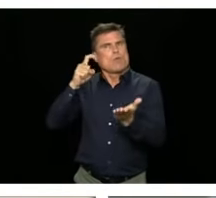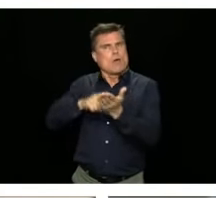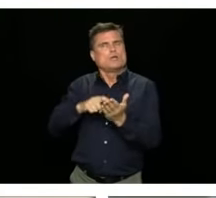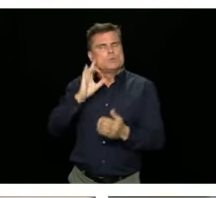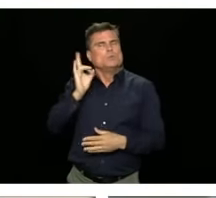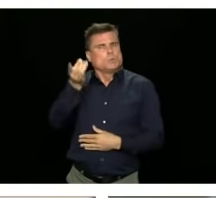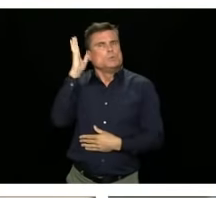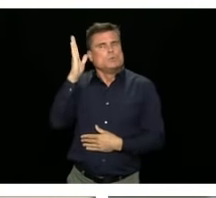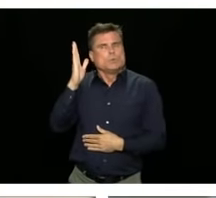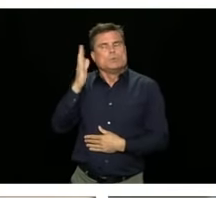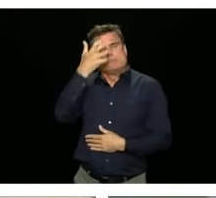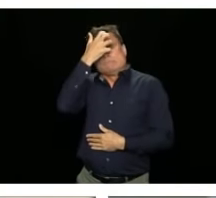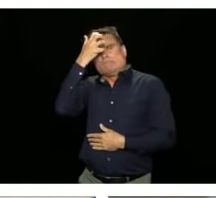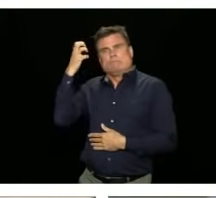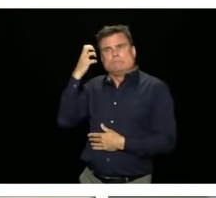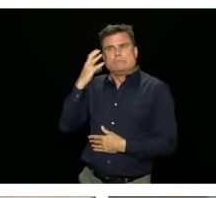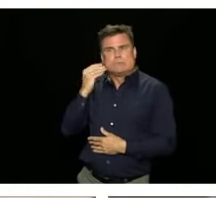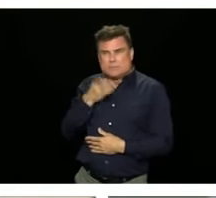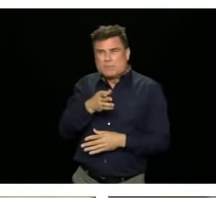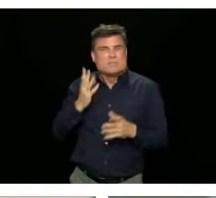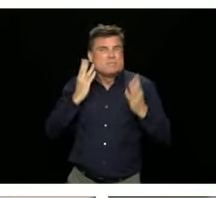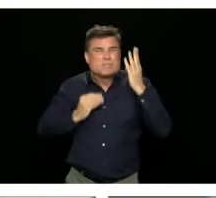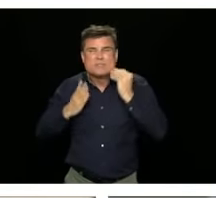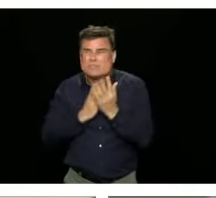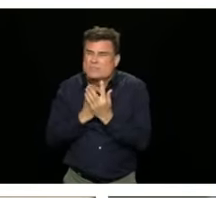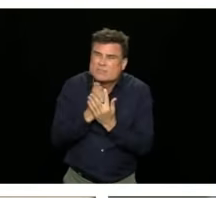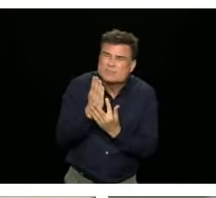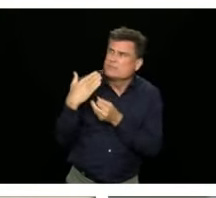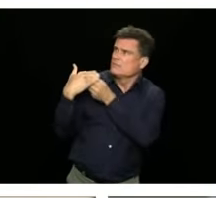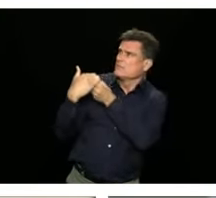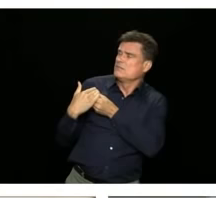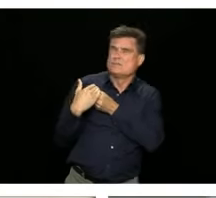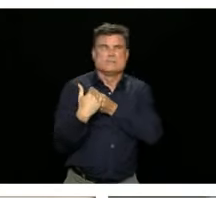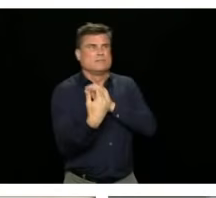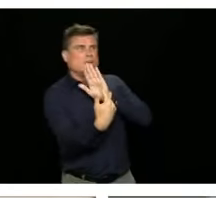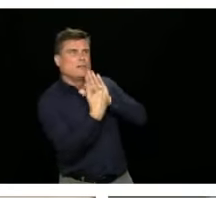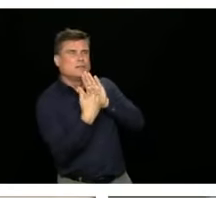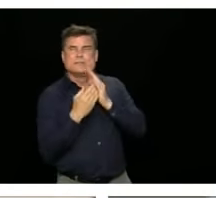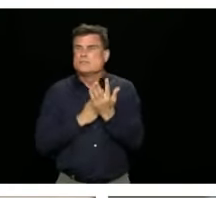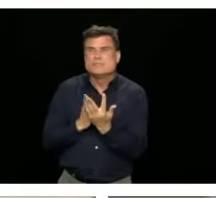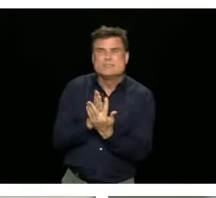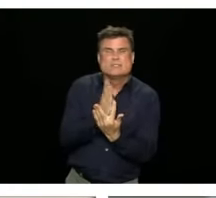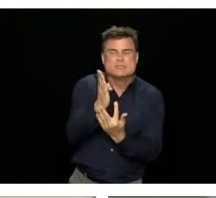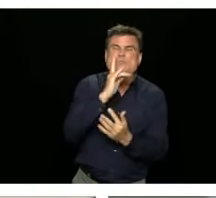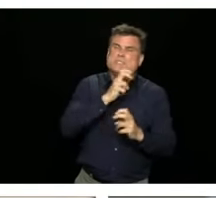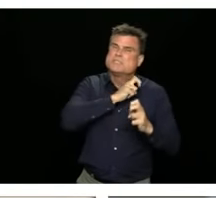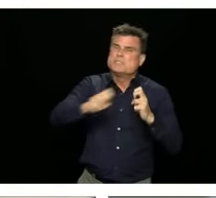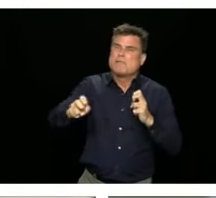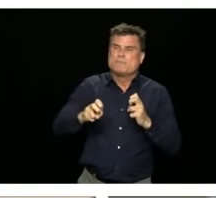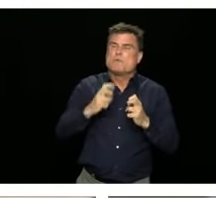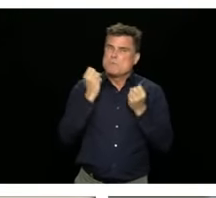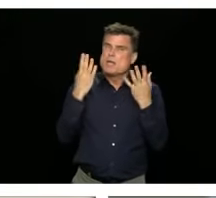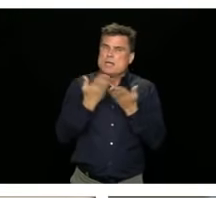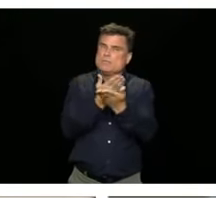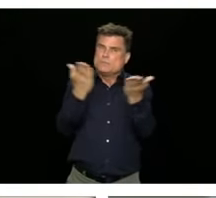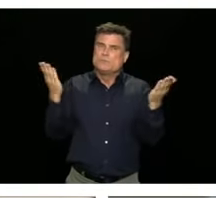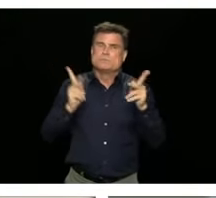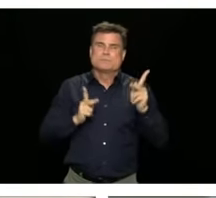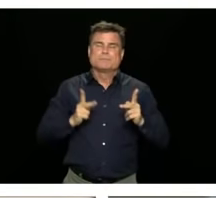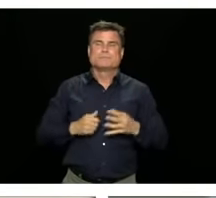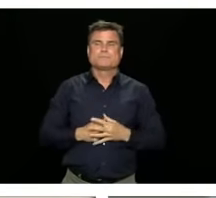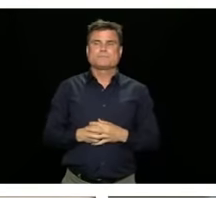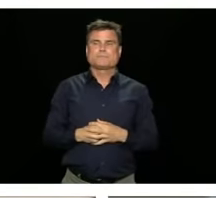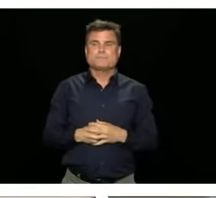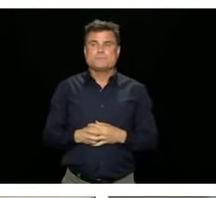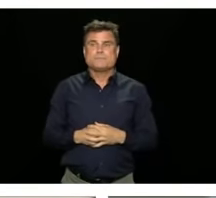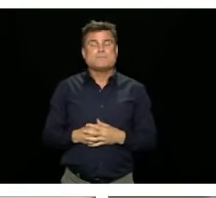triggered and could be difficult for some people. Supports that are available are